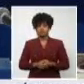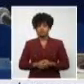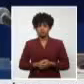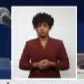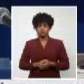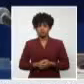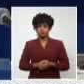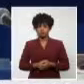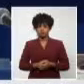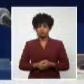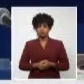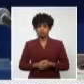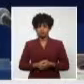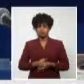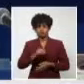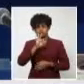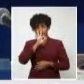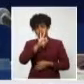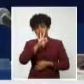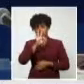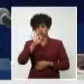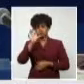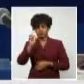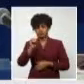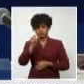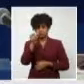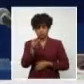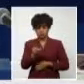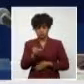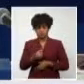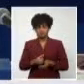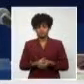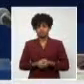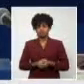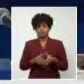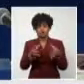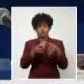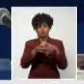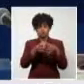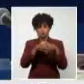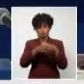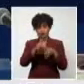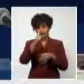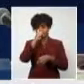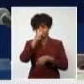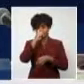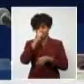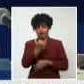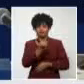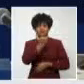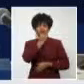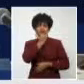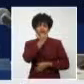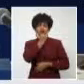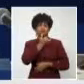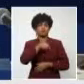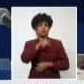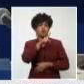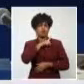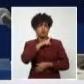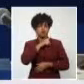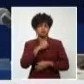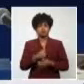The age groups most affected yesterday were the group of under 40 years with 9